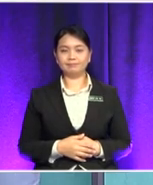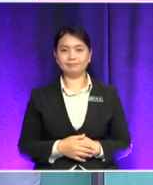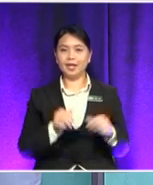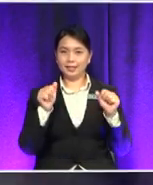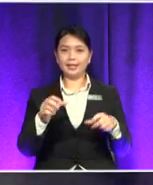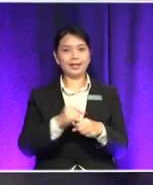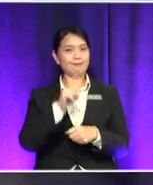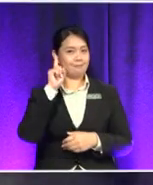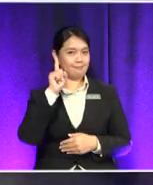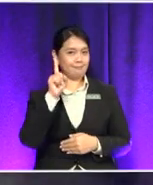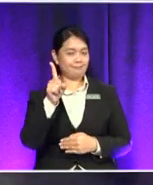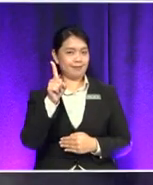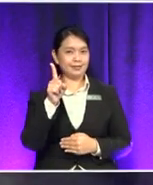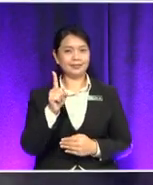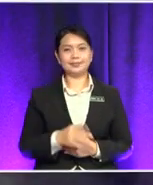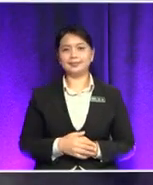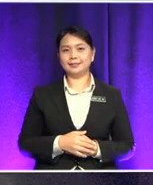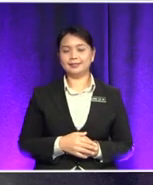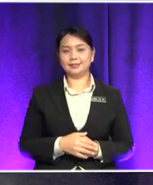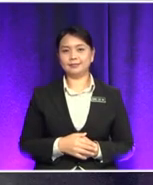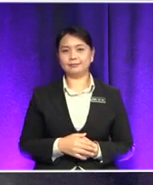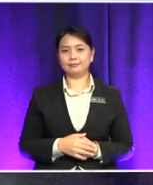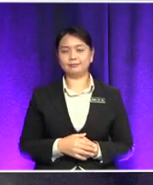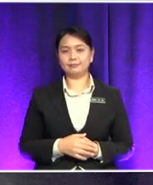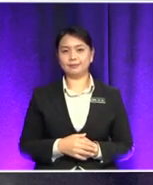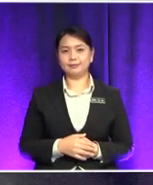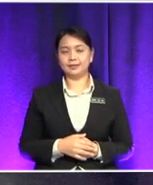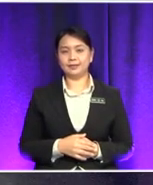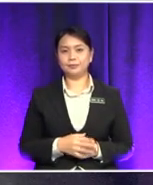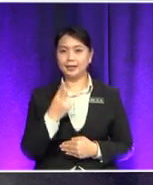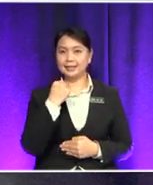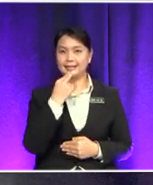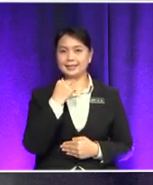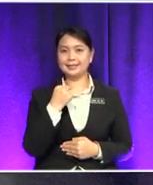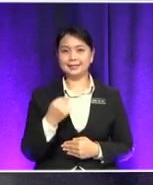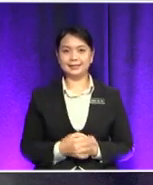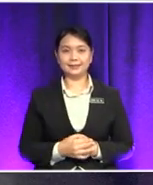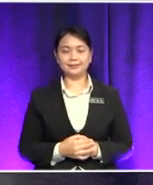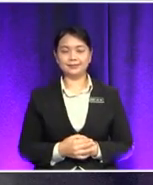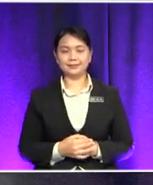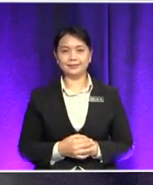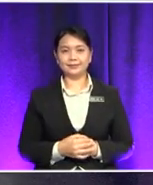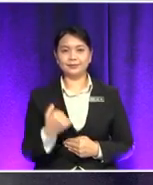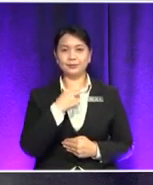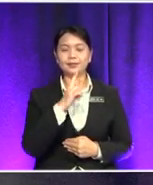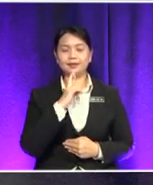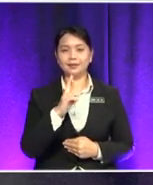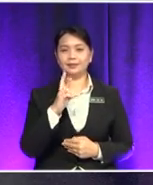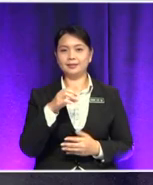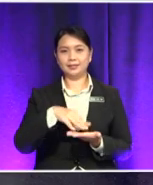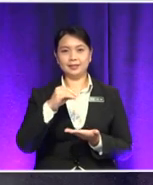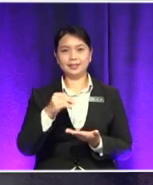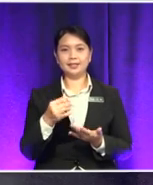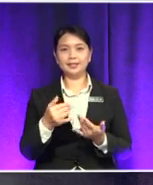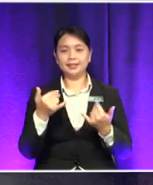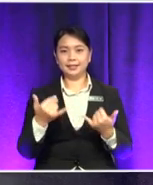effort? Shahira is going to get one candy. Yeah. If she has an example, she might get another candy. Yeah. But it's okay, we are all learning here. Yes. So, one